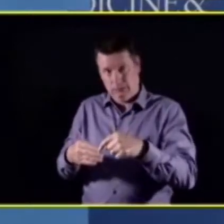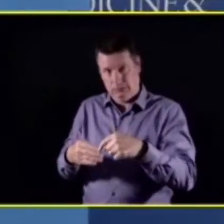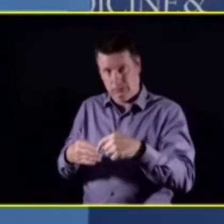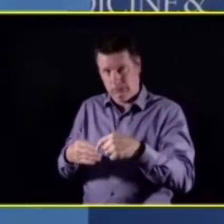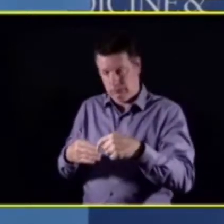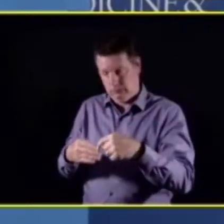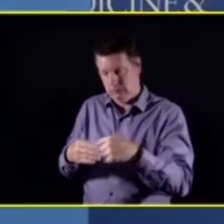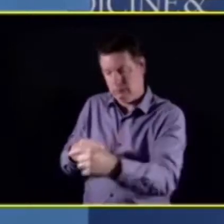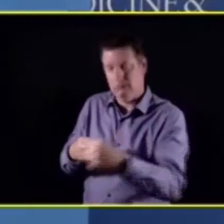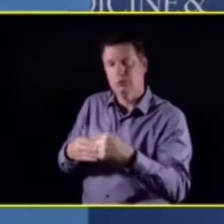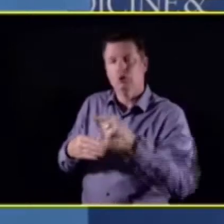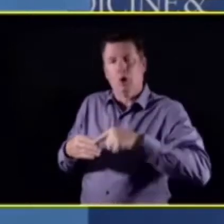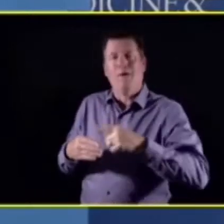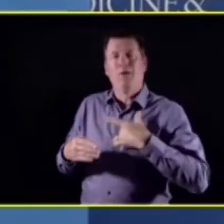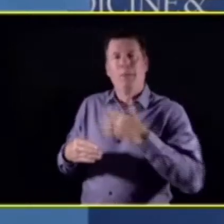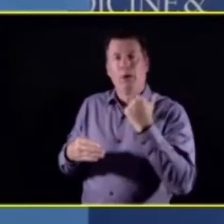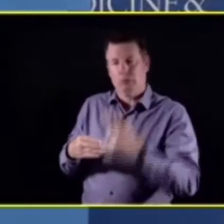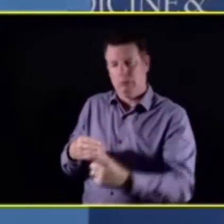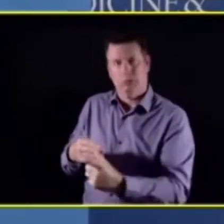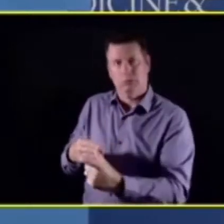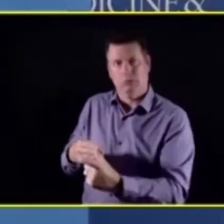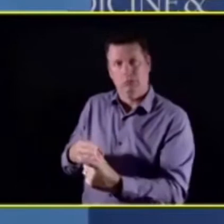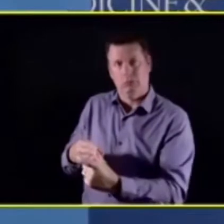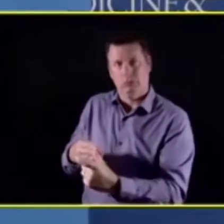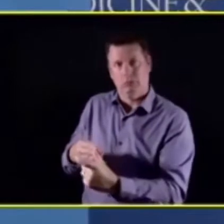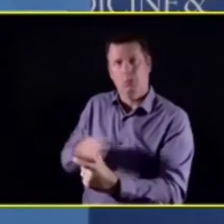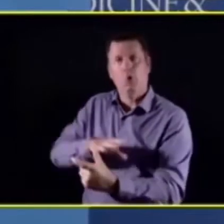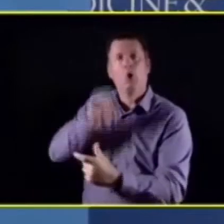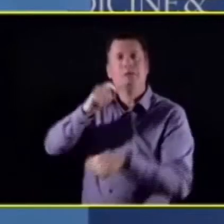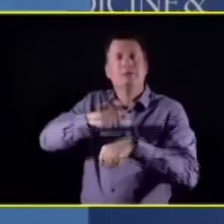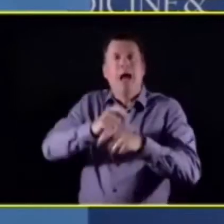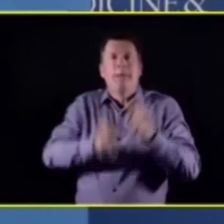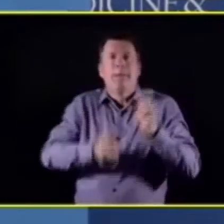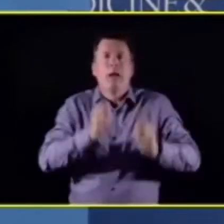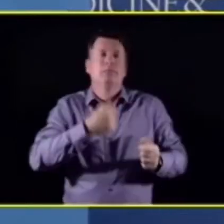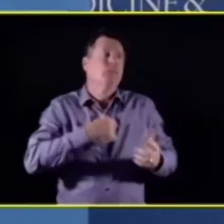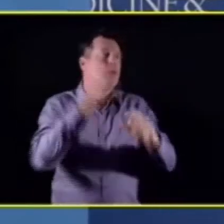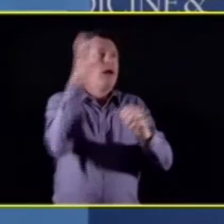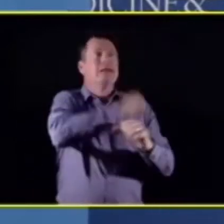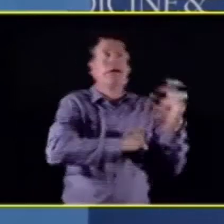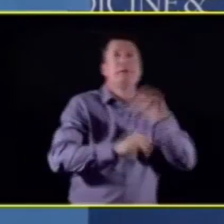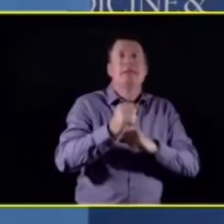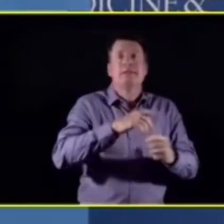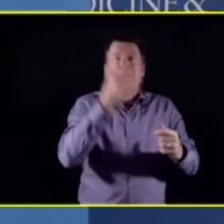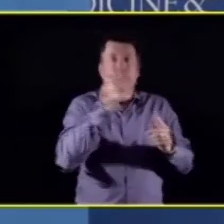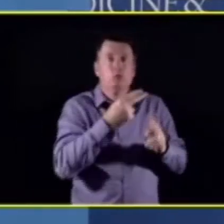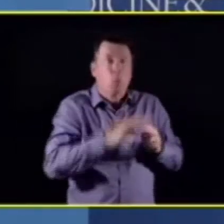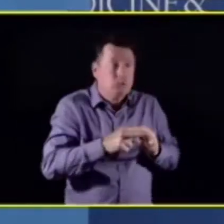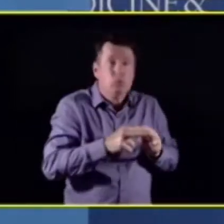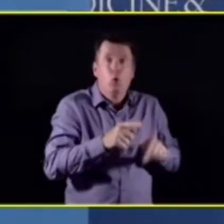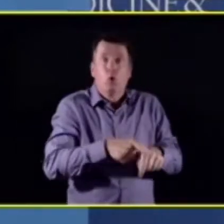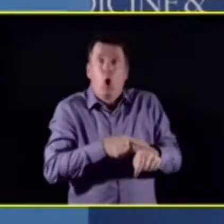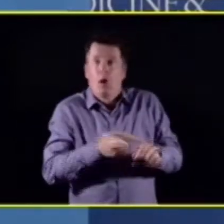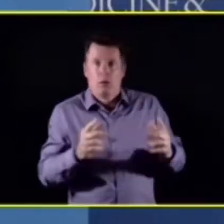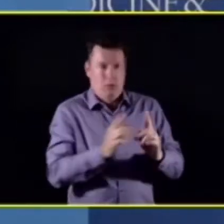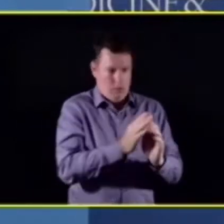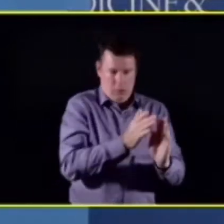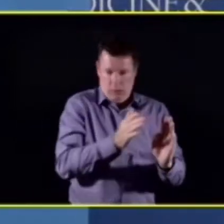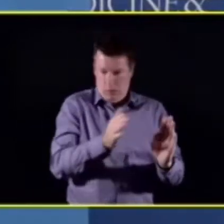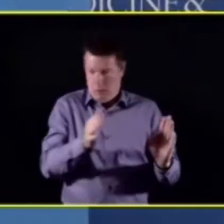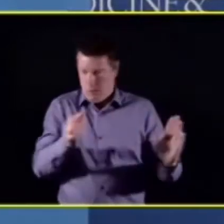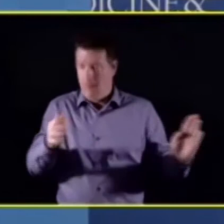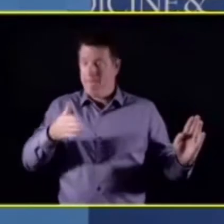through this. Not without need for ongoing home care thereafter, because just being sick for that